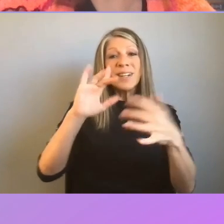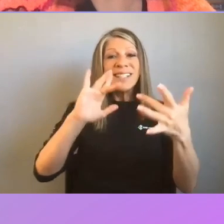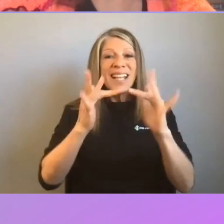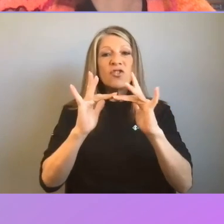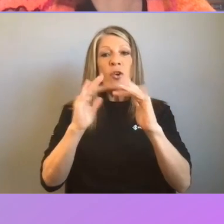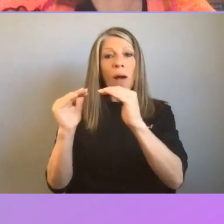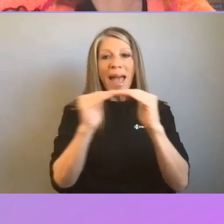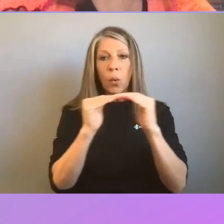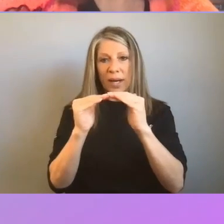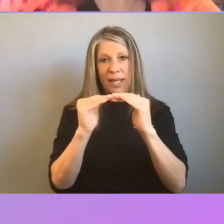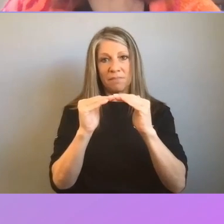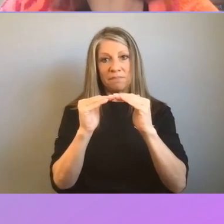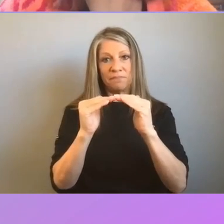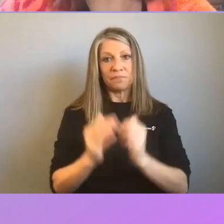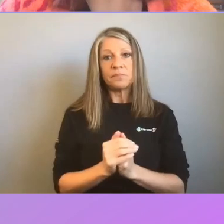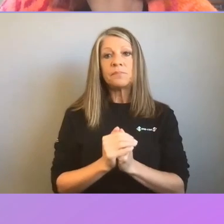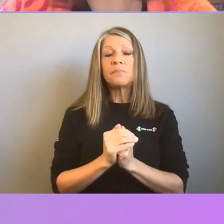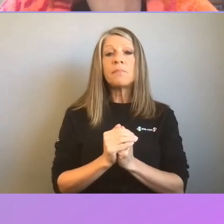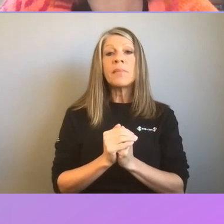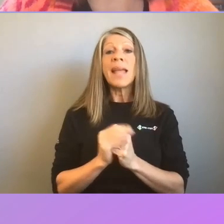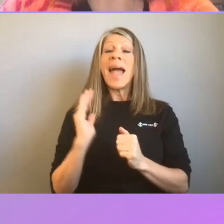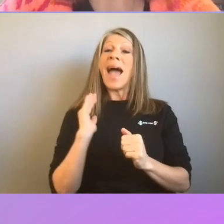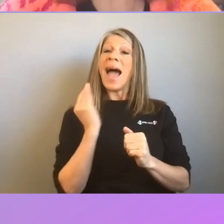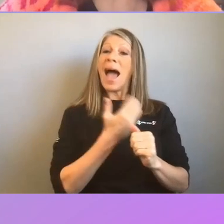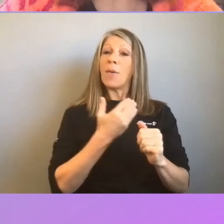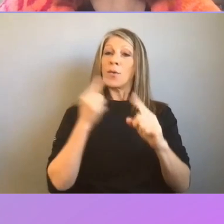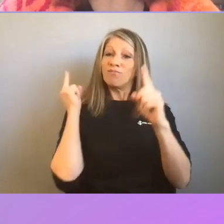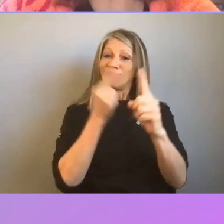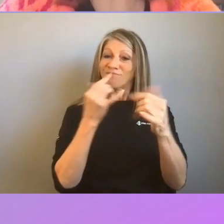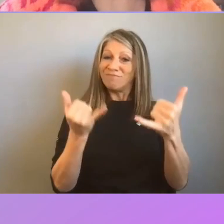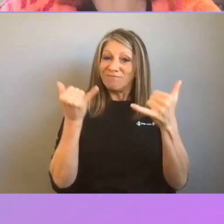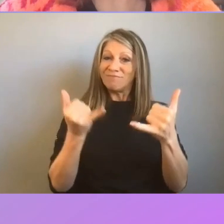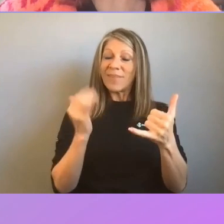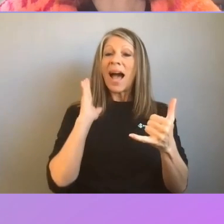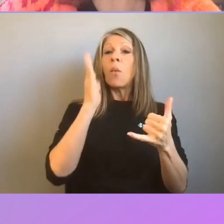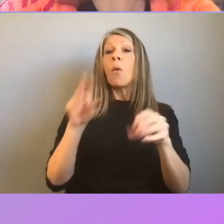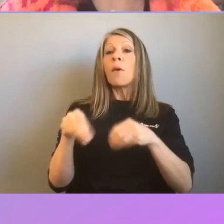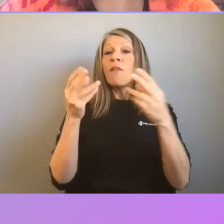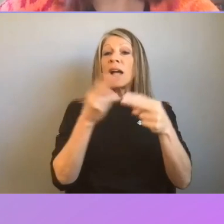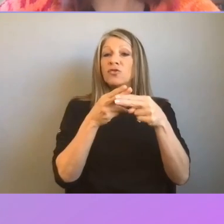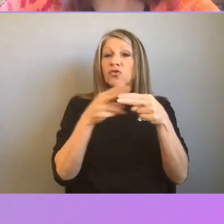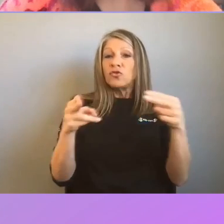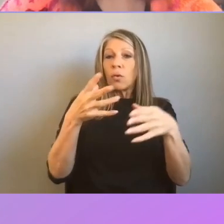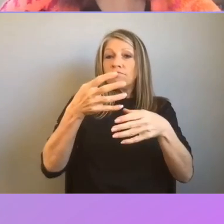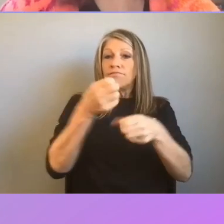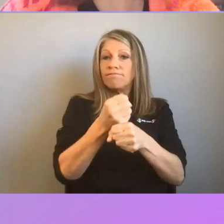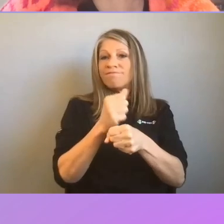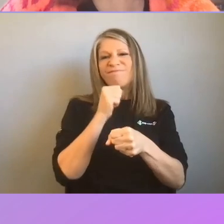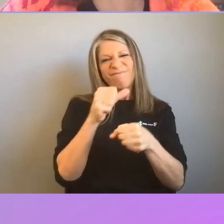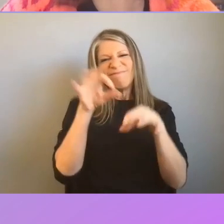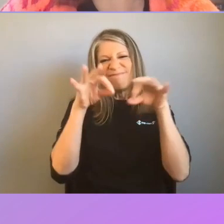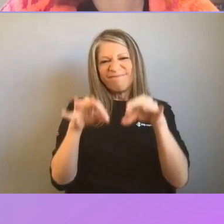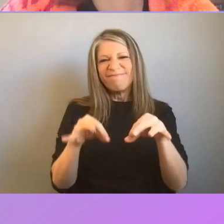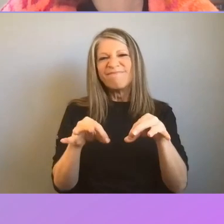do. So our roadmap today, I'm going to provide a very brief and incomplete